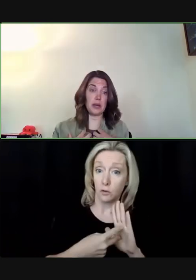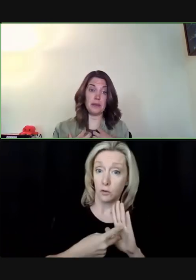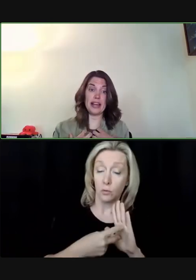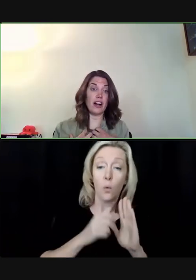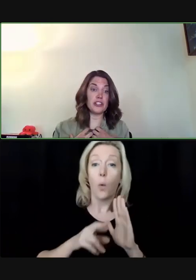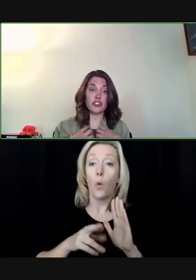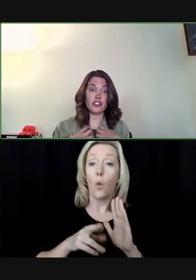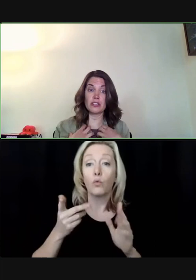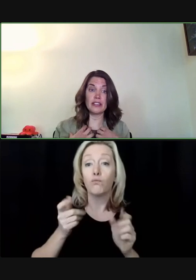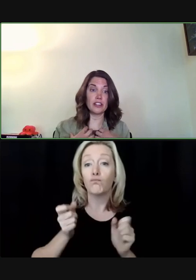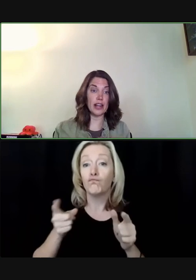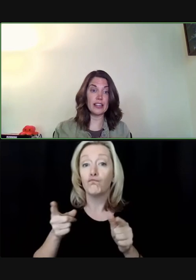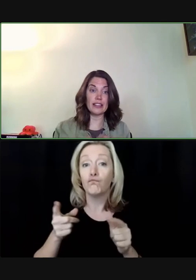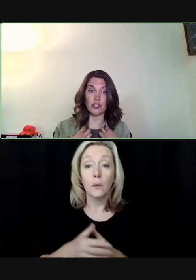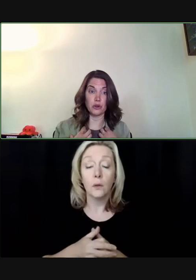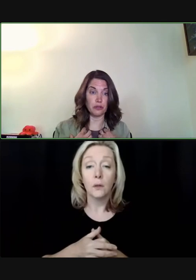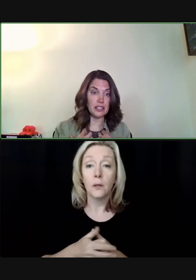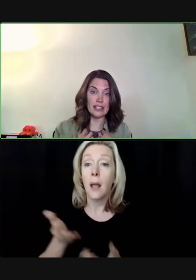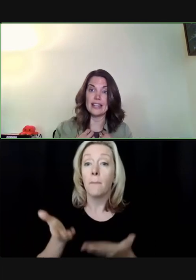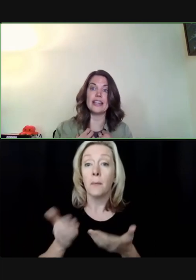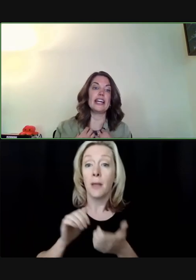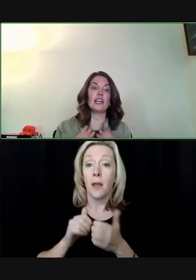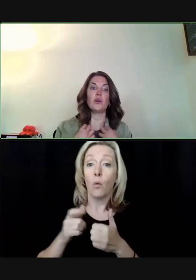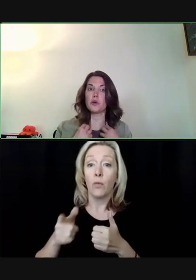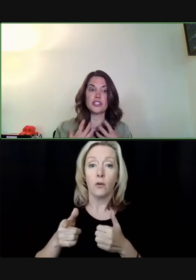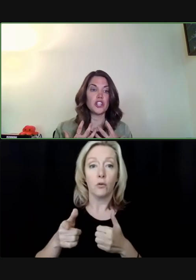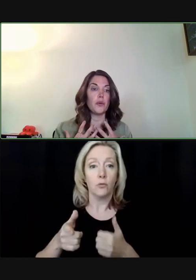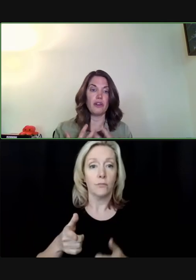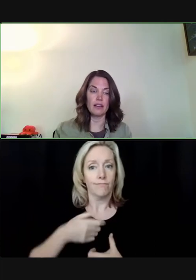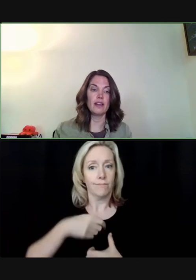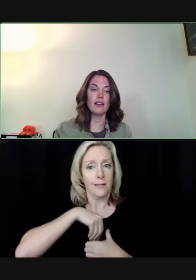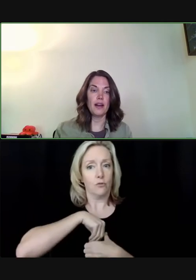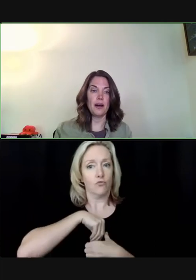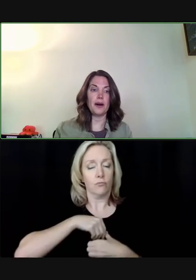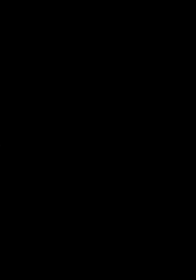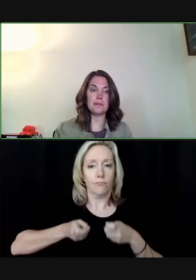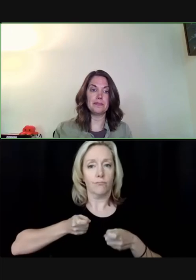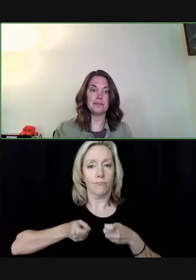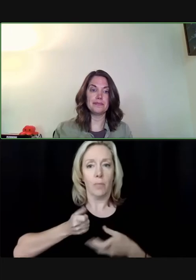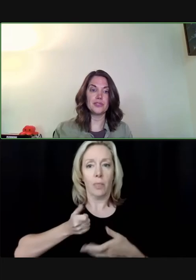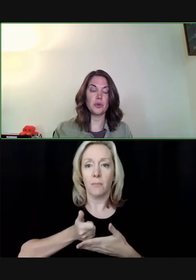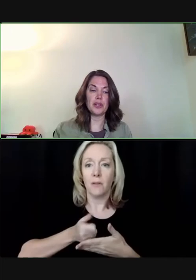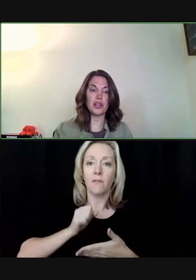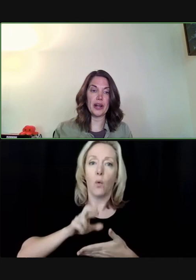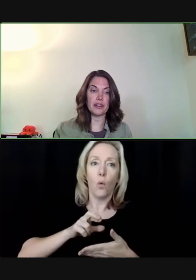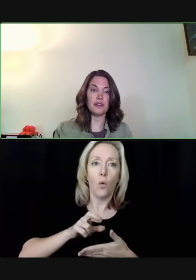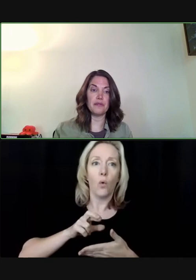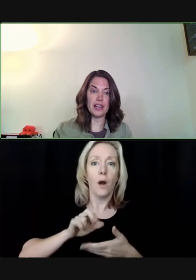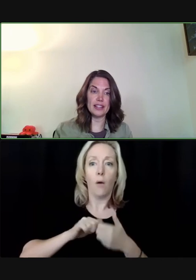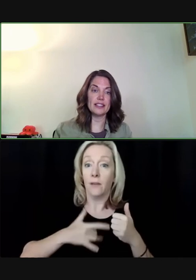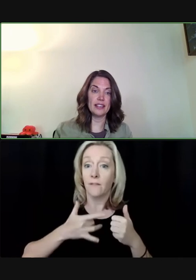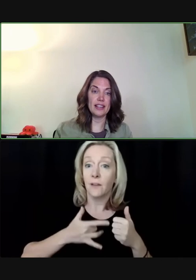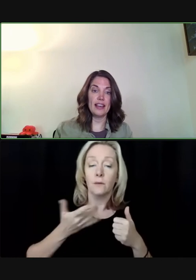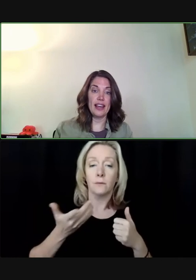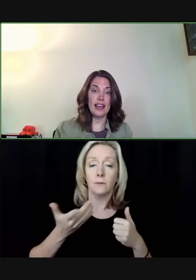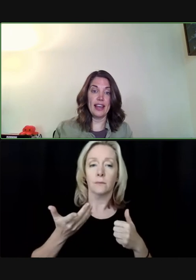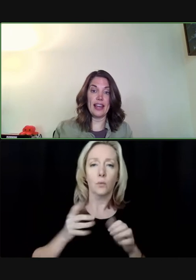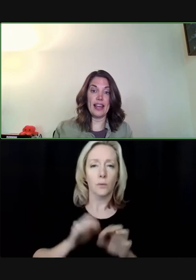about just maybe how internally they're regulating or feeling that day or what's going on. So being aware of